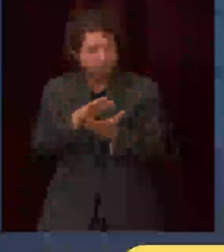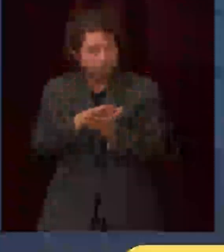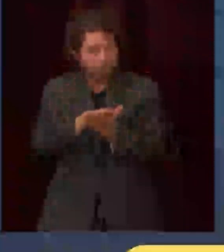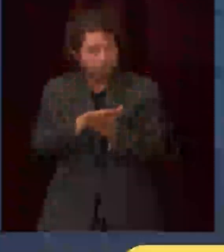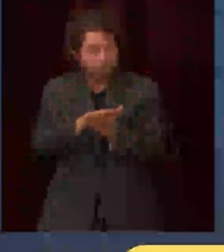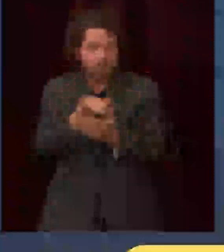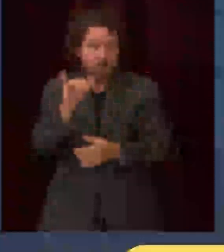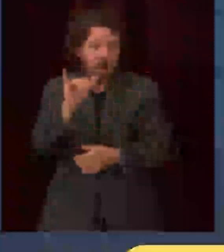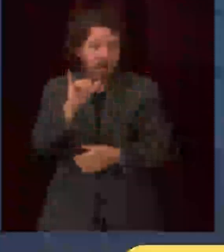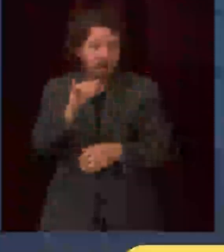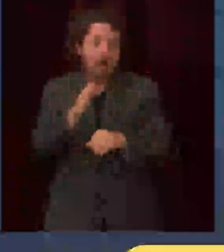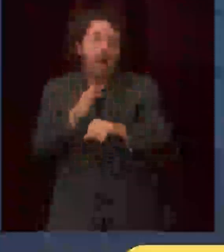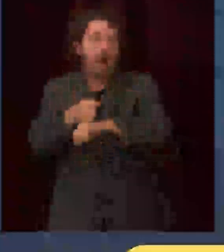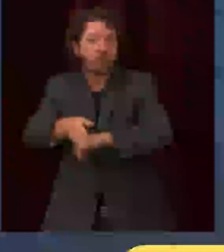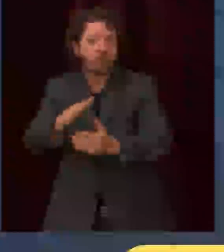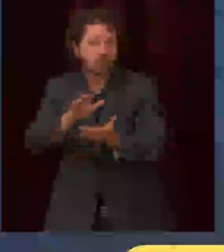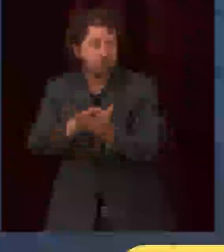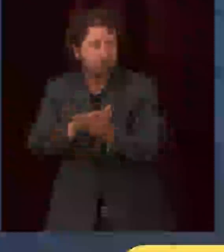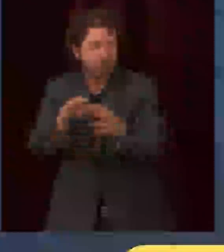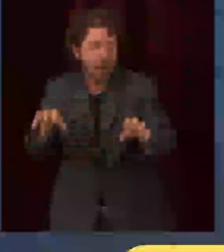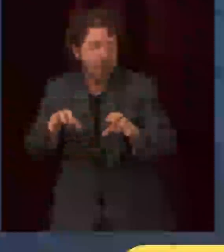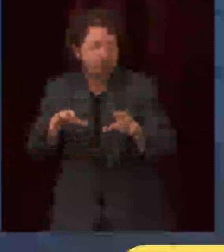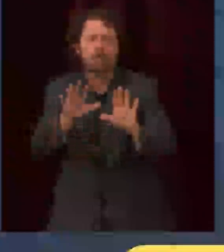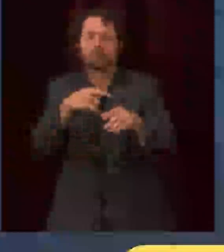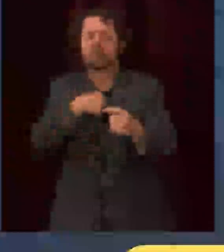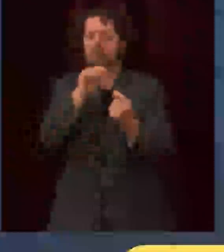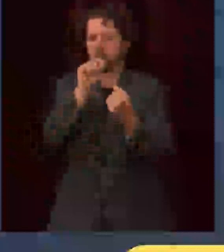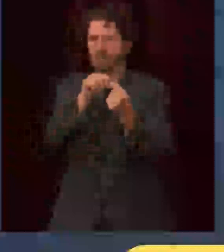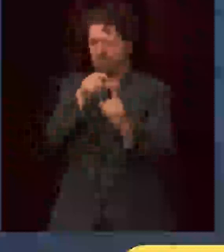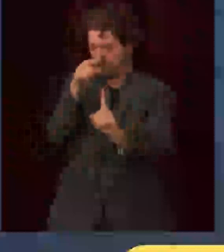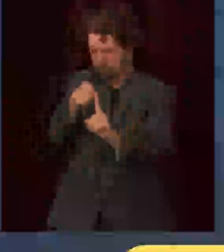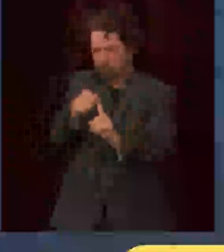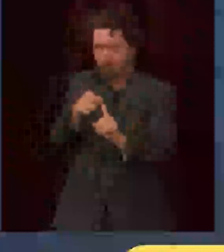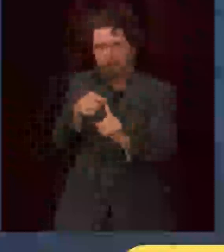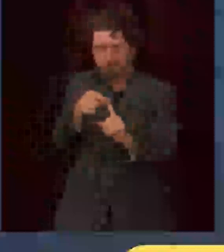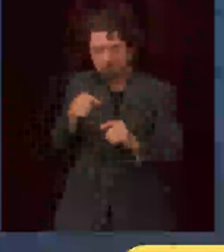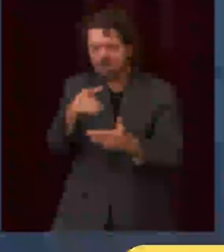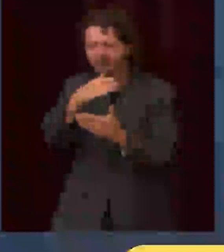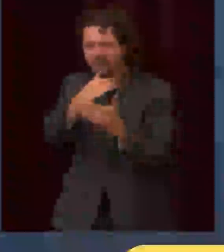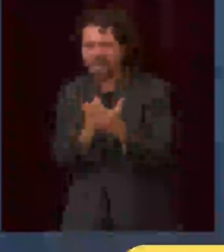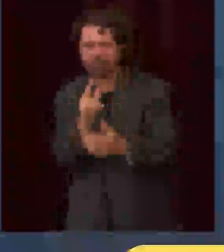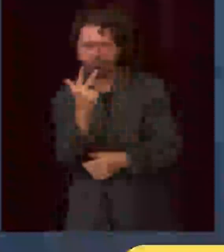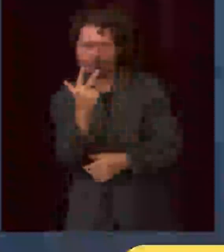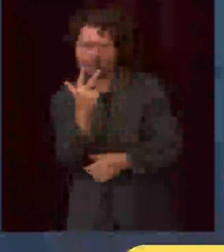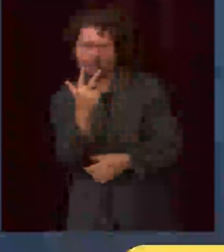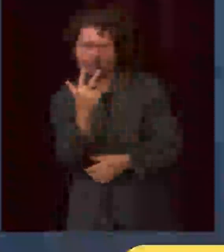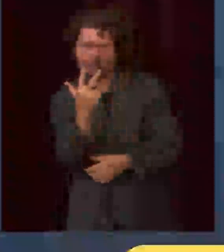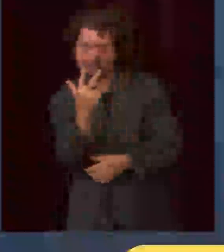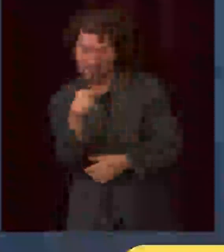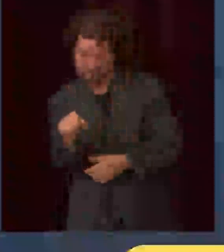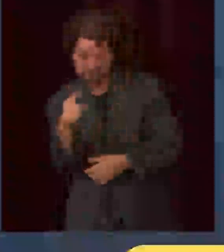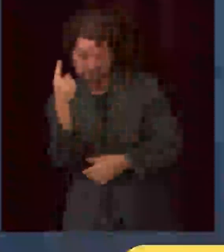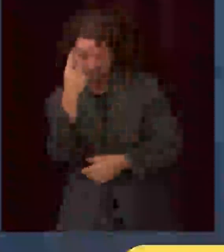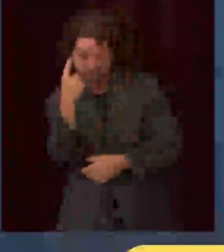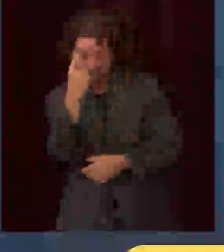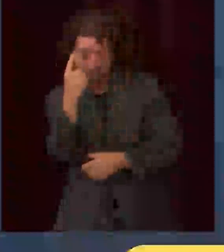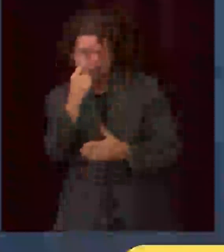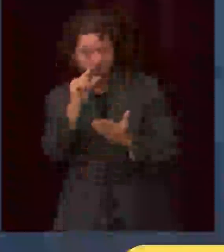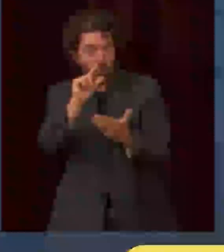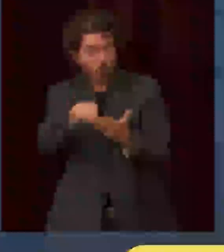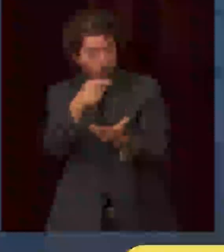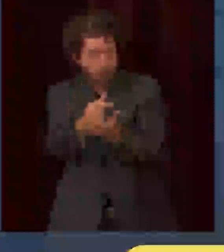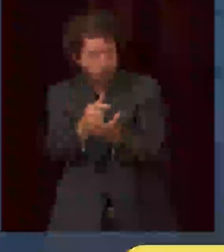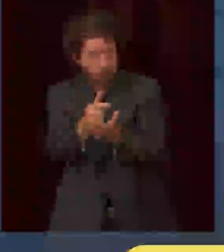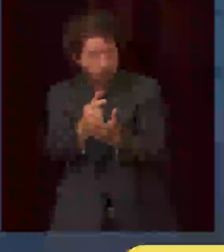allowed with up to 50 people? Maybe graduation ceremonies for small schools would take effect. And I think there was